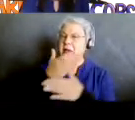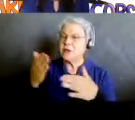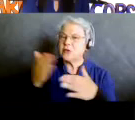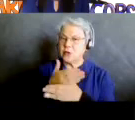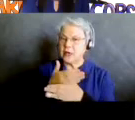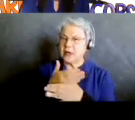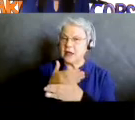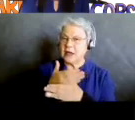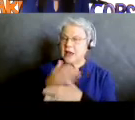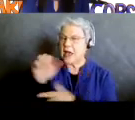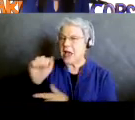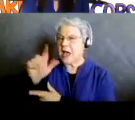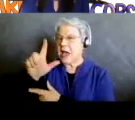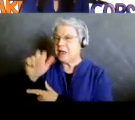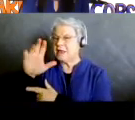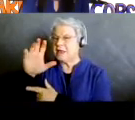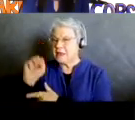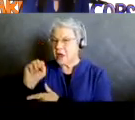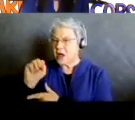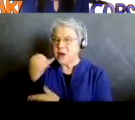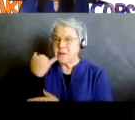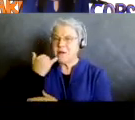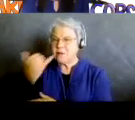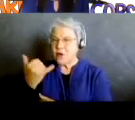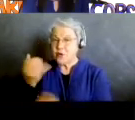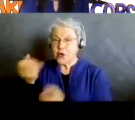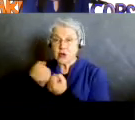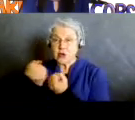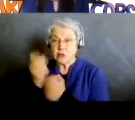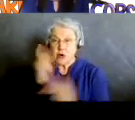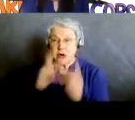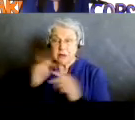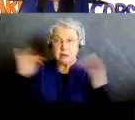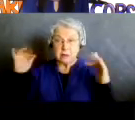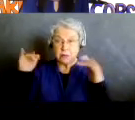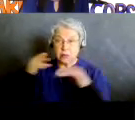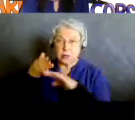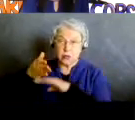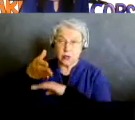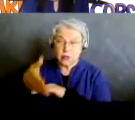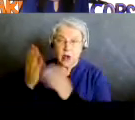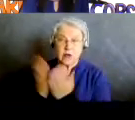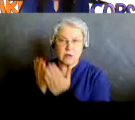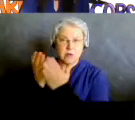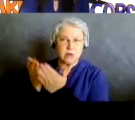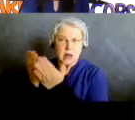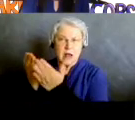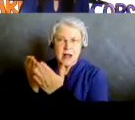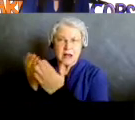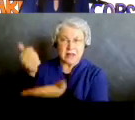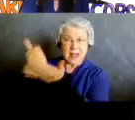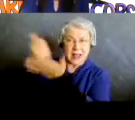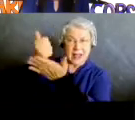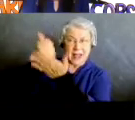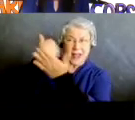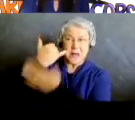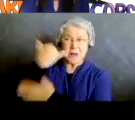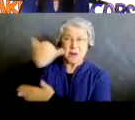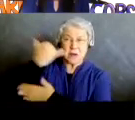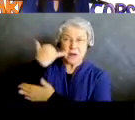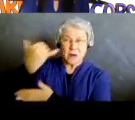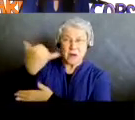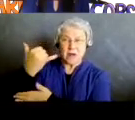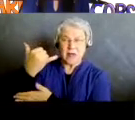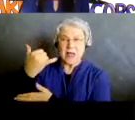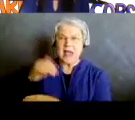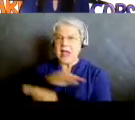phone, which is a phone hotline supporting migrants crossing the Mediterranean, like if they have distress calls, and No Más Muertes, or No